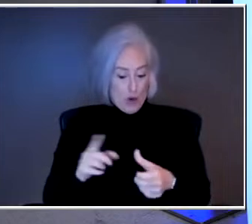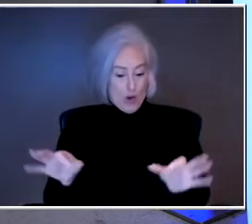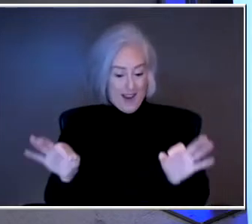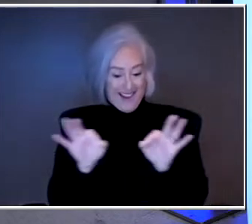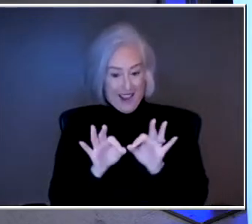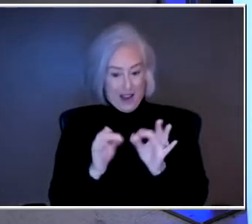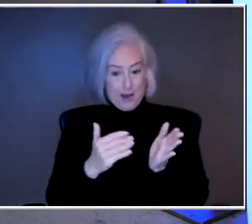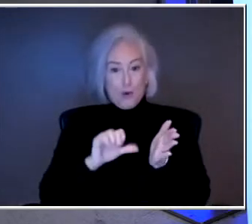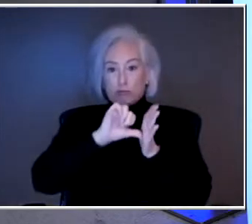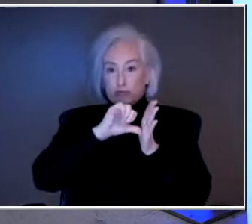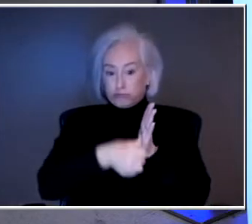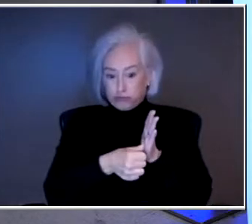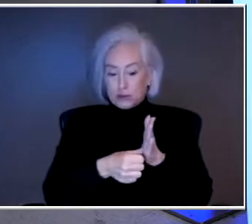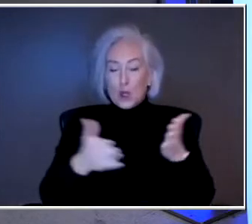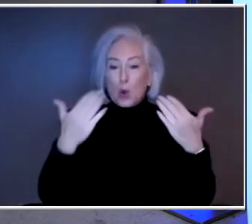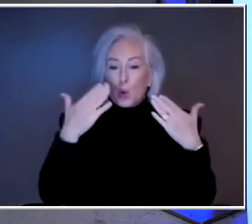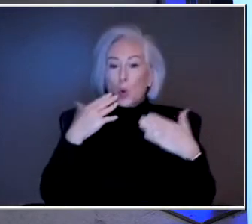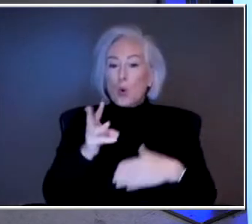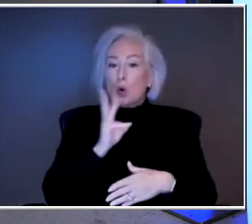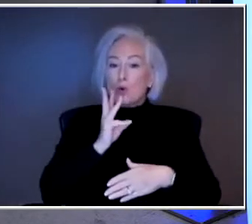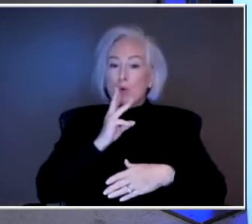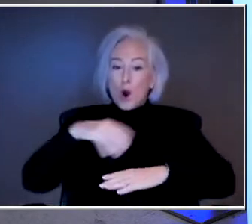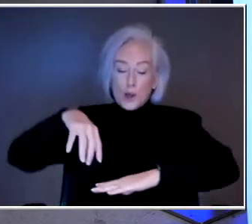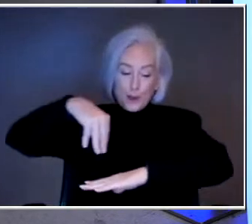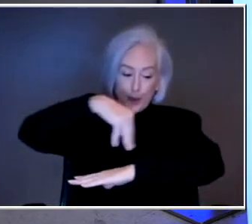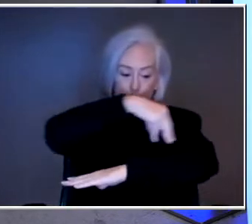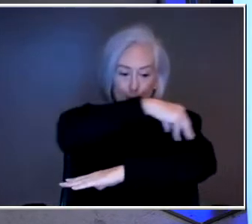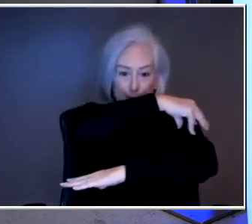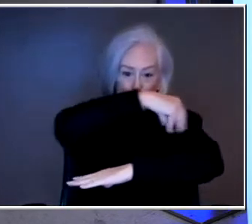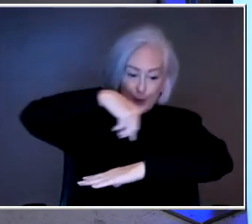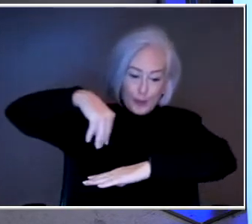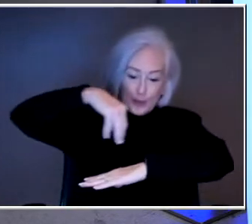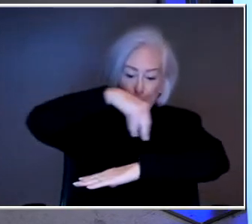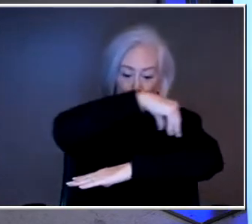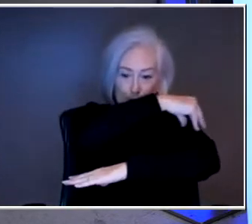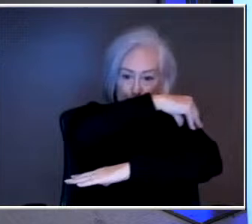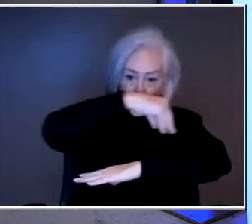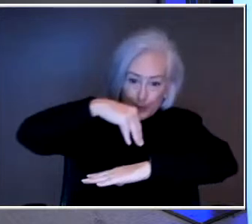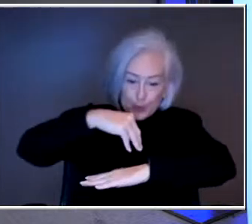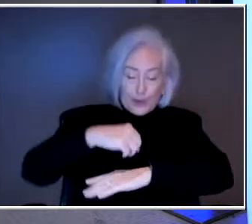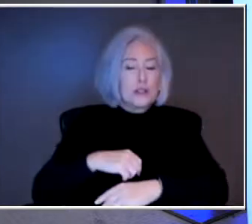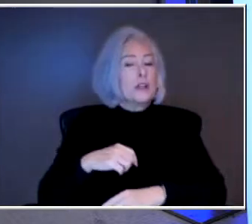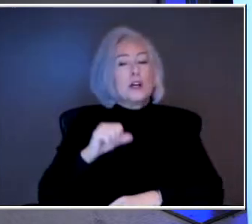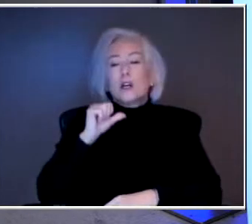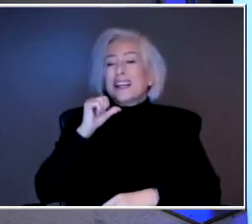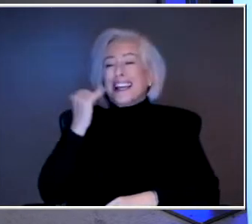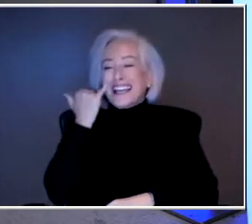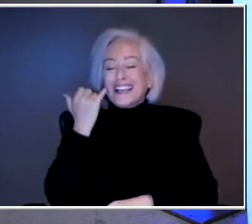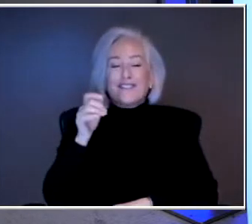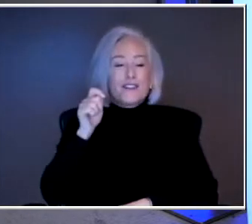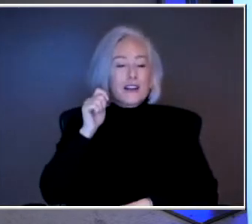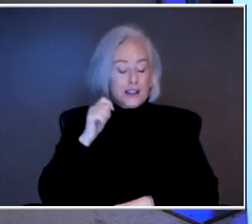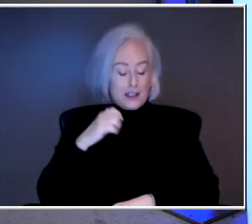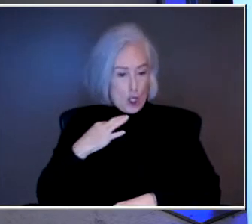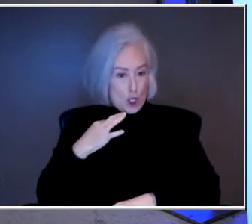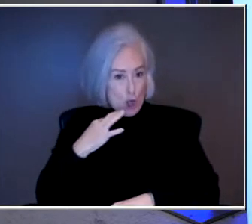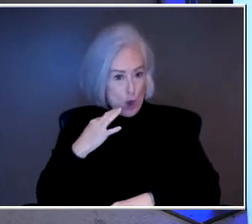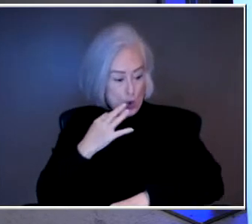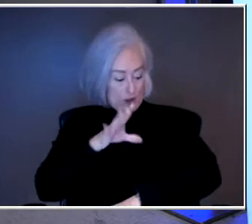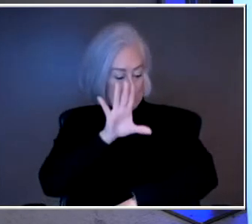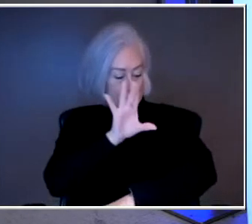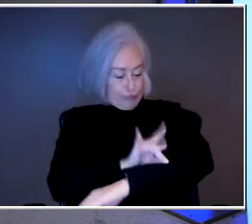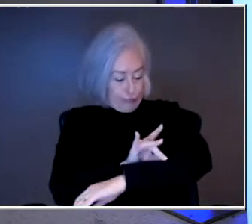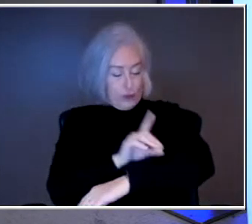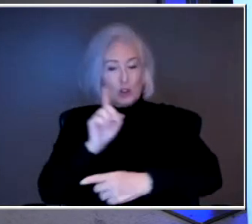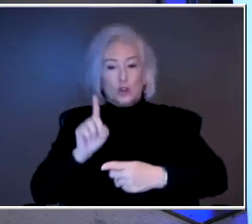then get something dry on it, but not pulling off clothes if you have any clothes or anything like that. Any other do's and don'ts